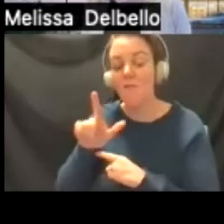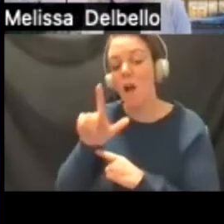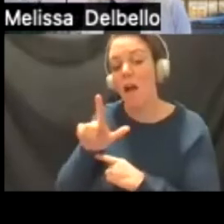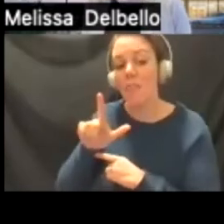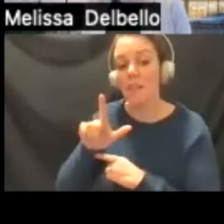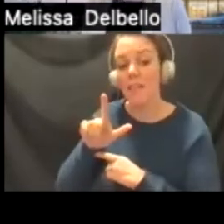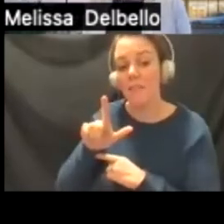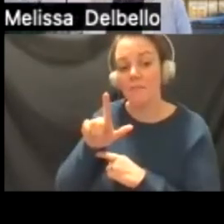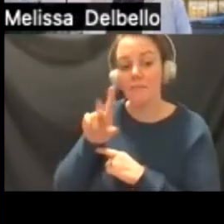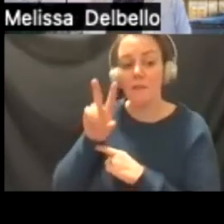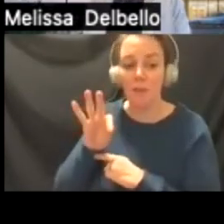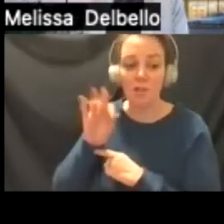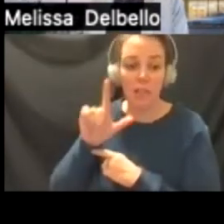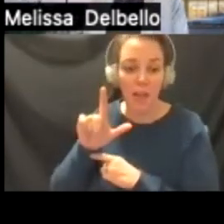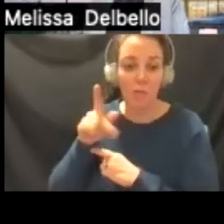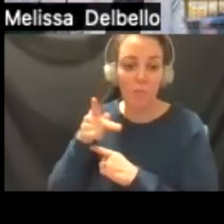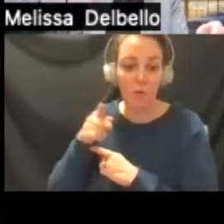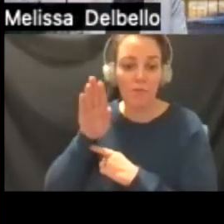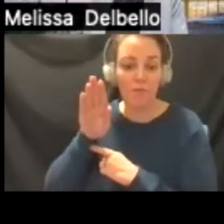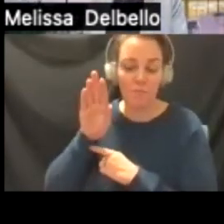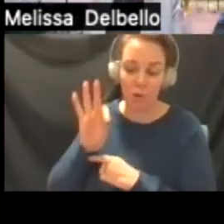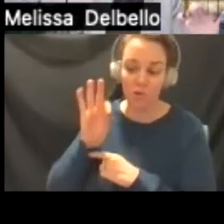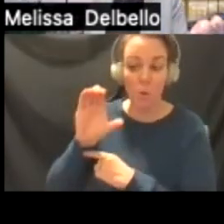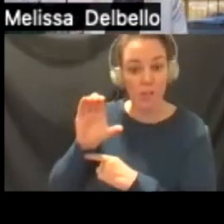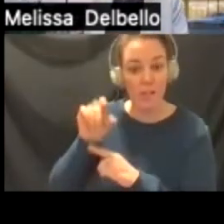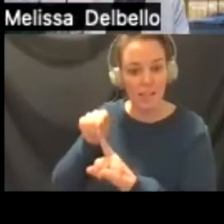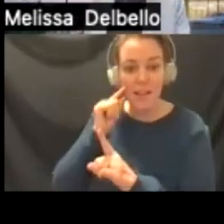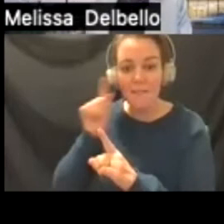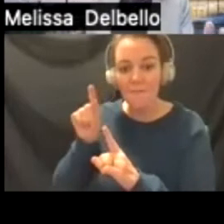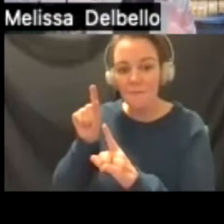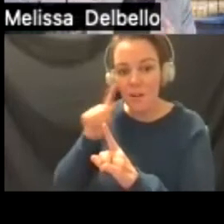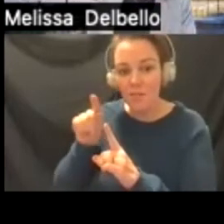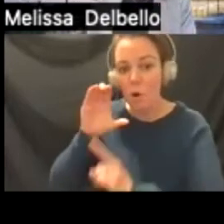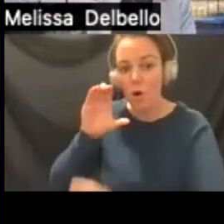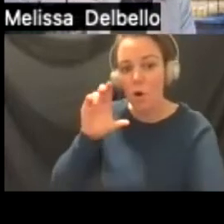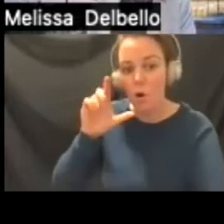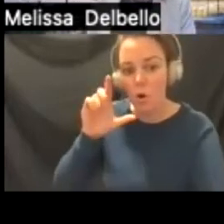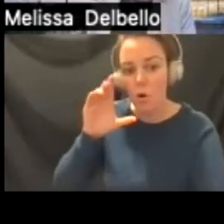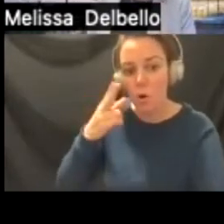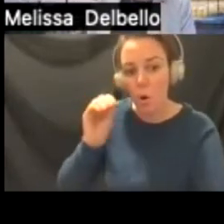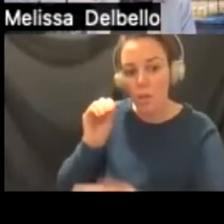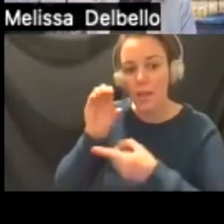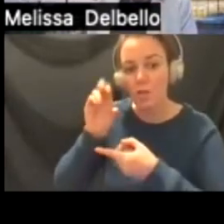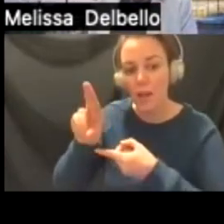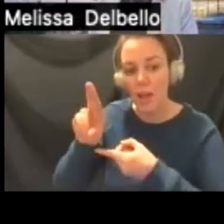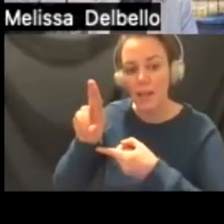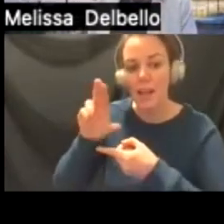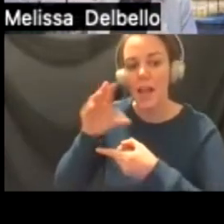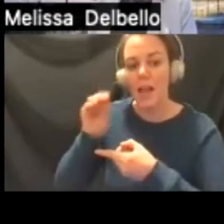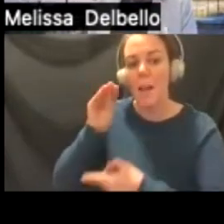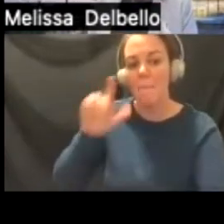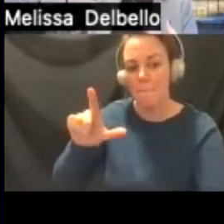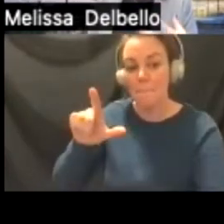prefrontal cortex of specifically for choline, creatinine, and myoinositol, which